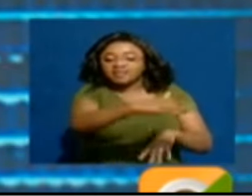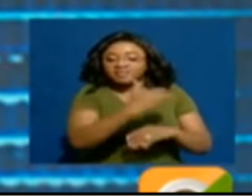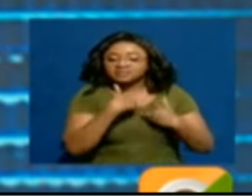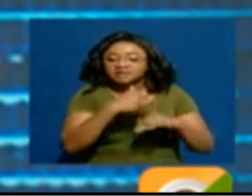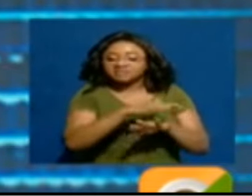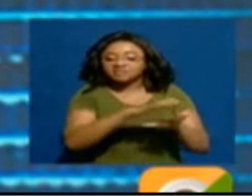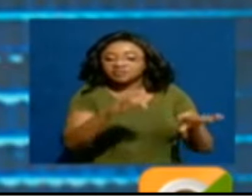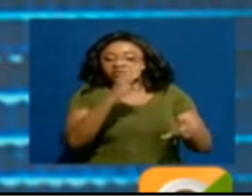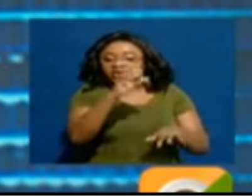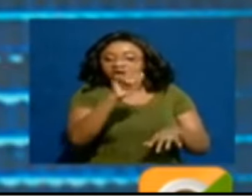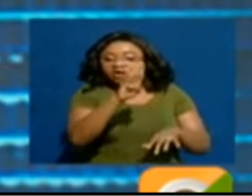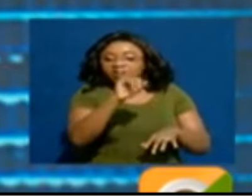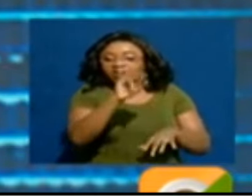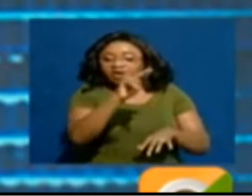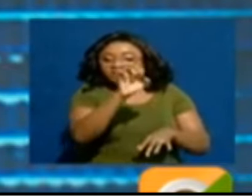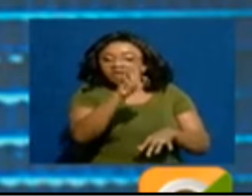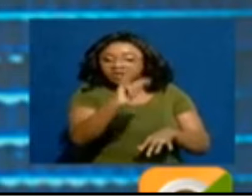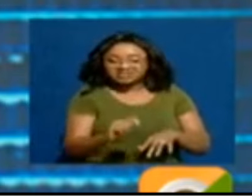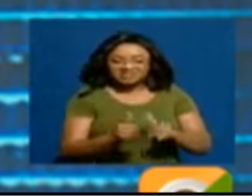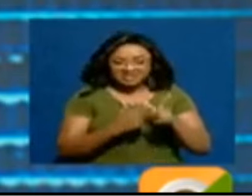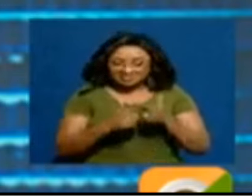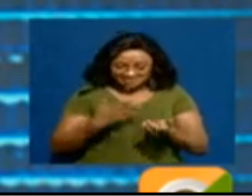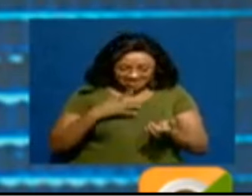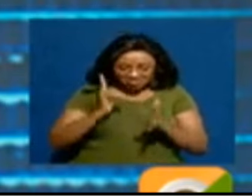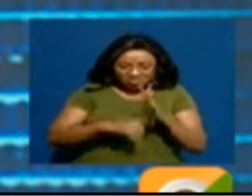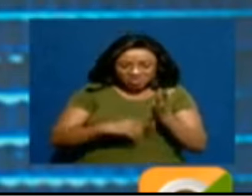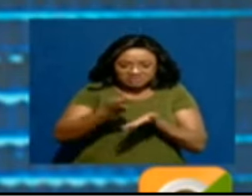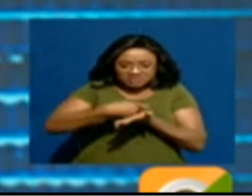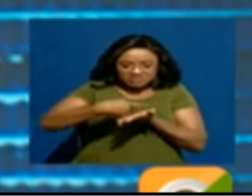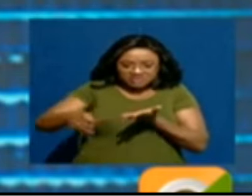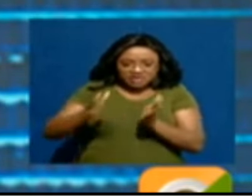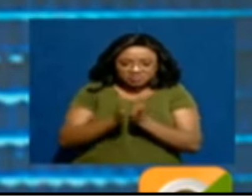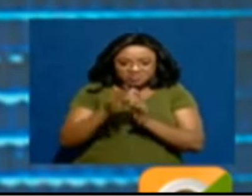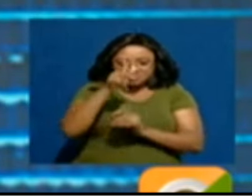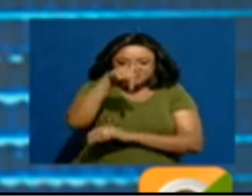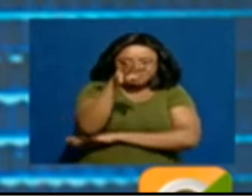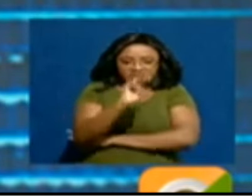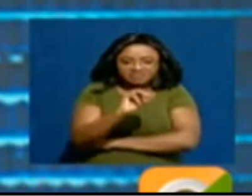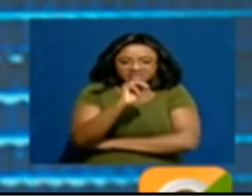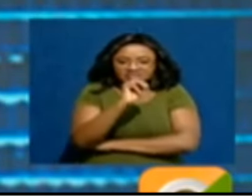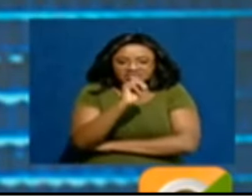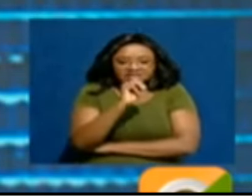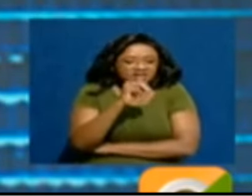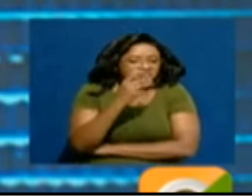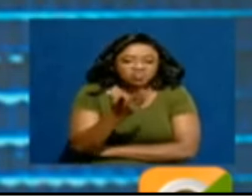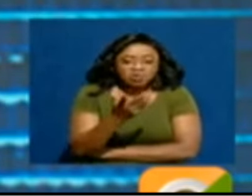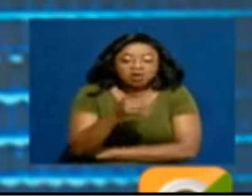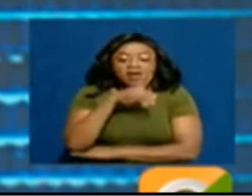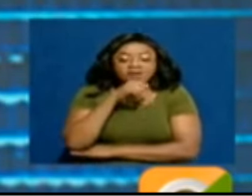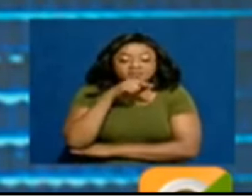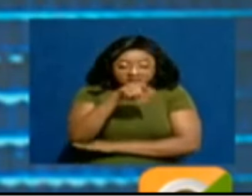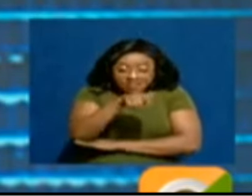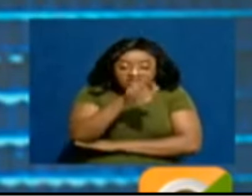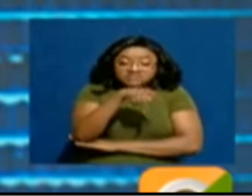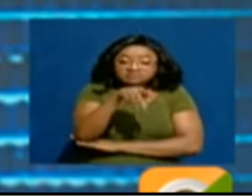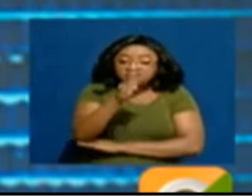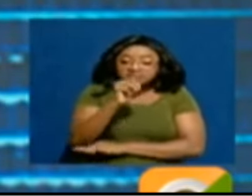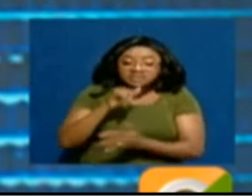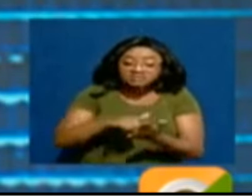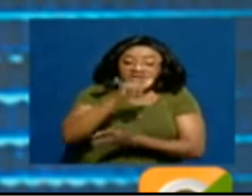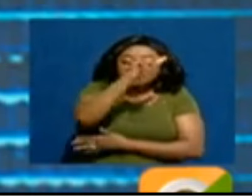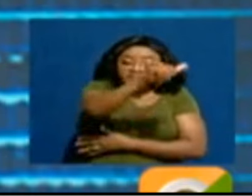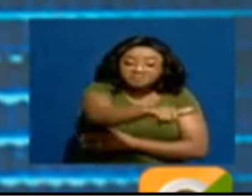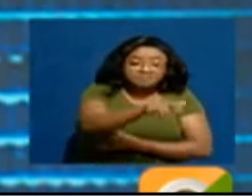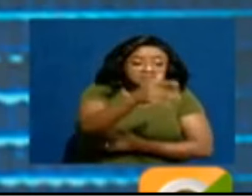to approve, then whatever they signed with Ariel, and it never even landed home. You remember the fellow came to